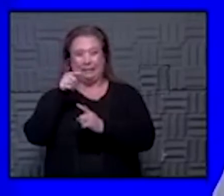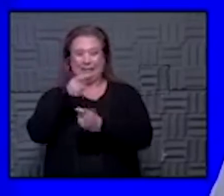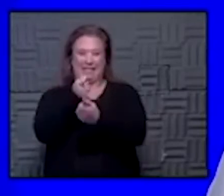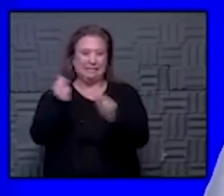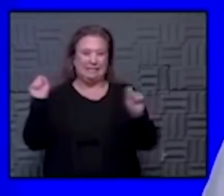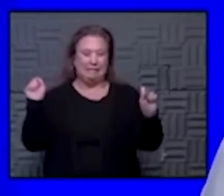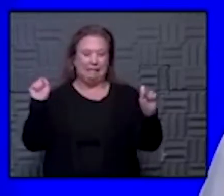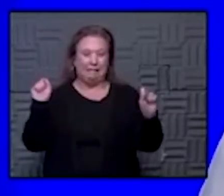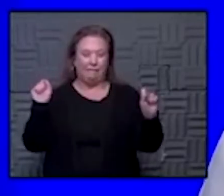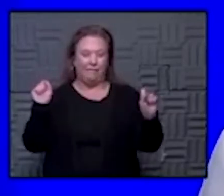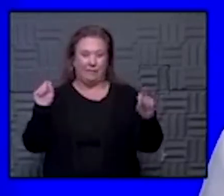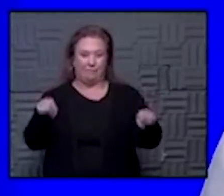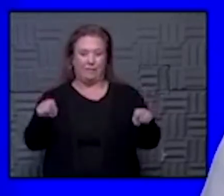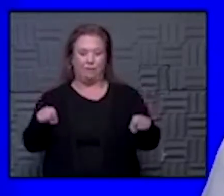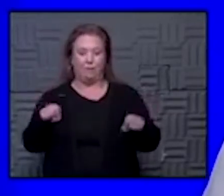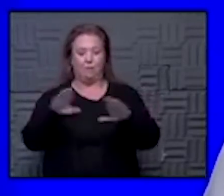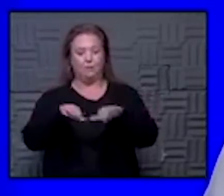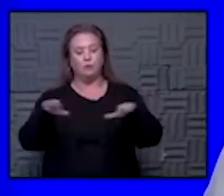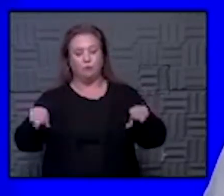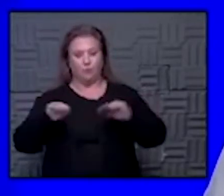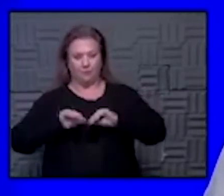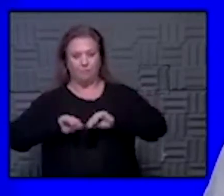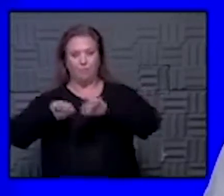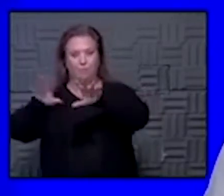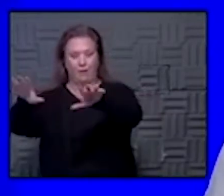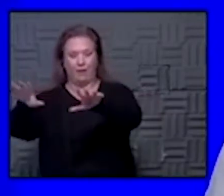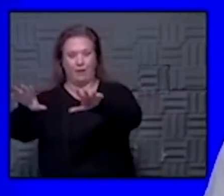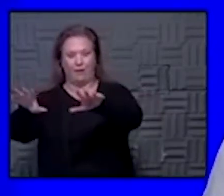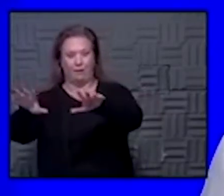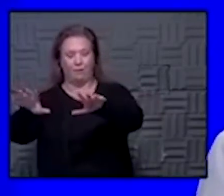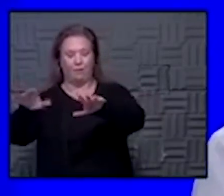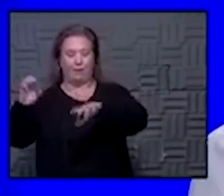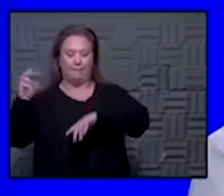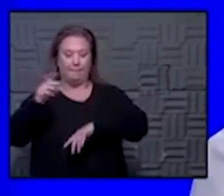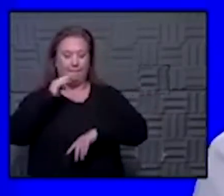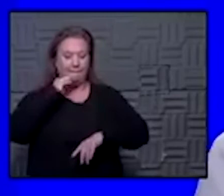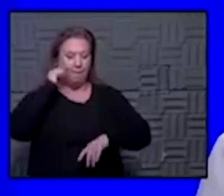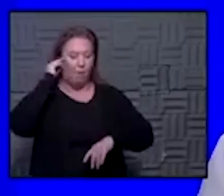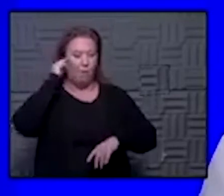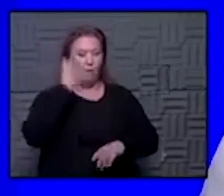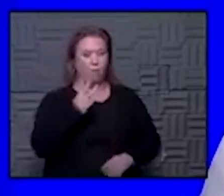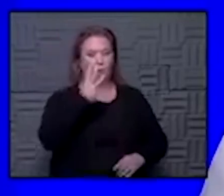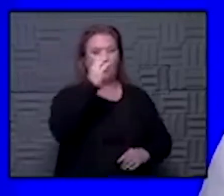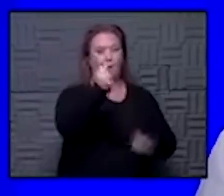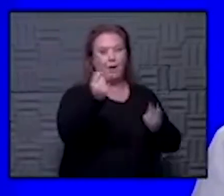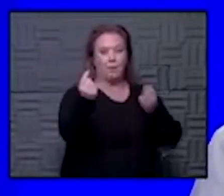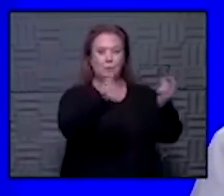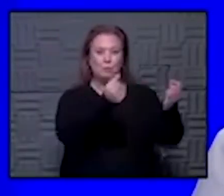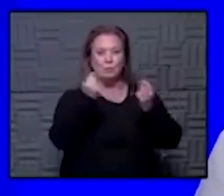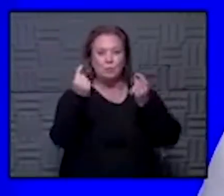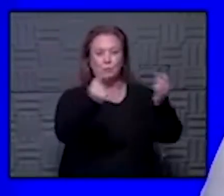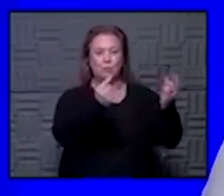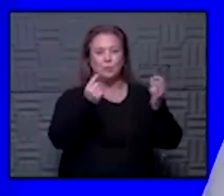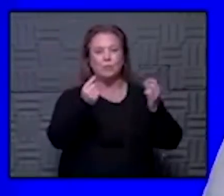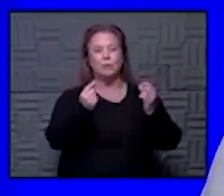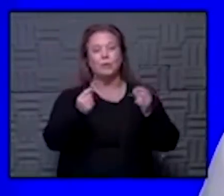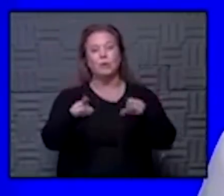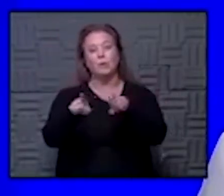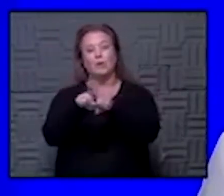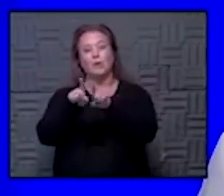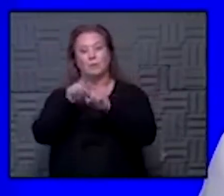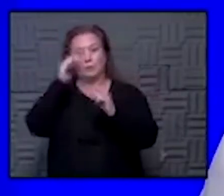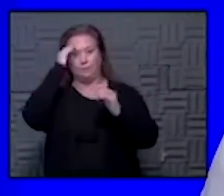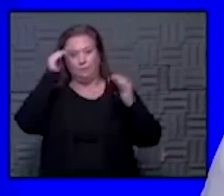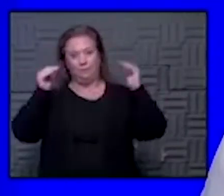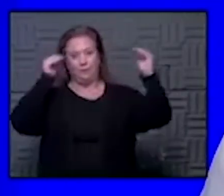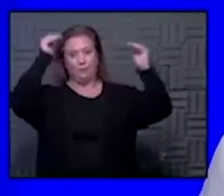be, but children are able to spread it when they get home or they're going out and doing other things. We know that also the adults